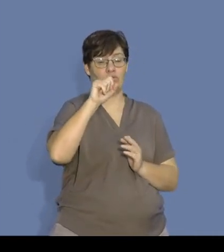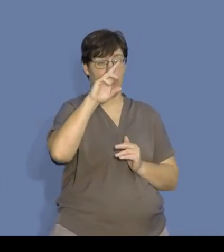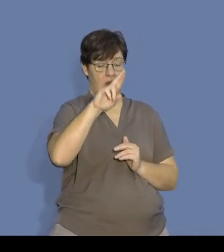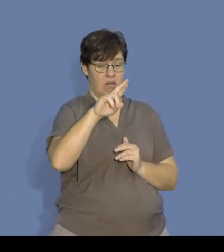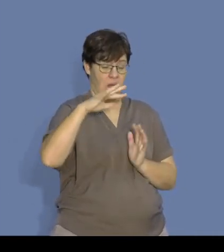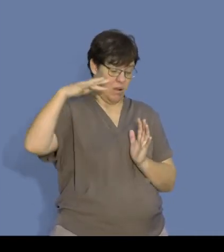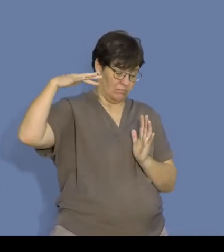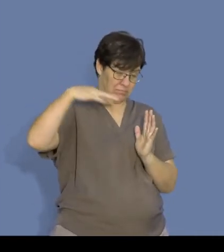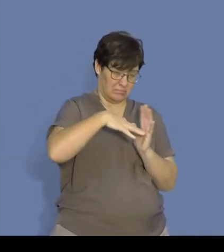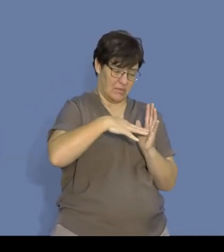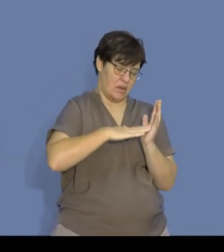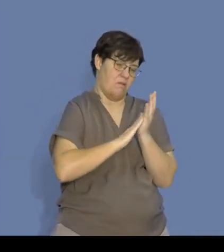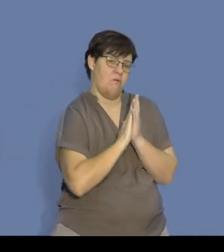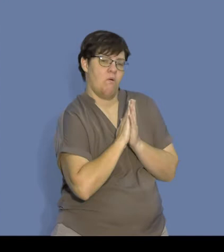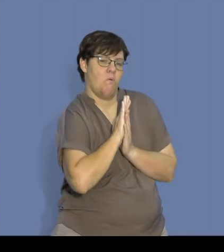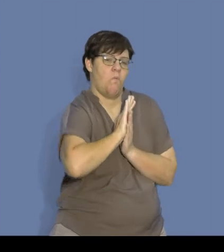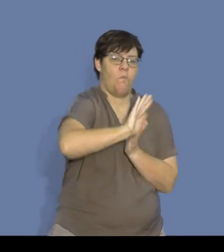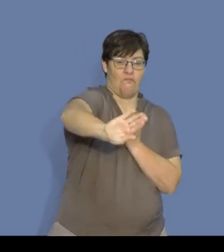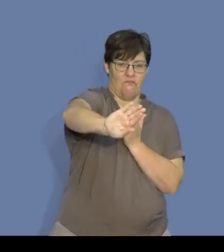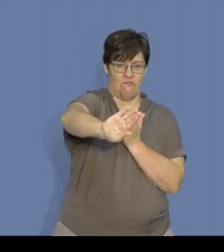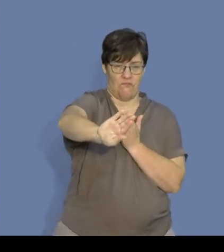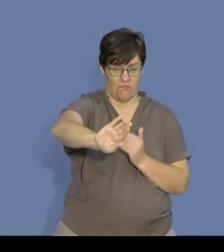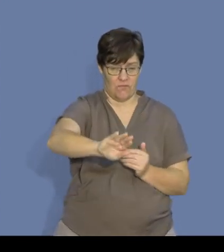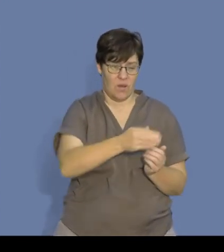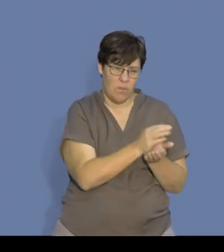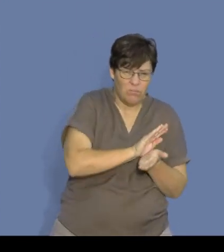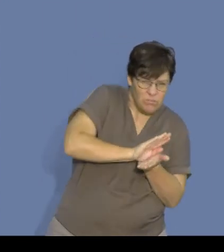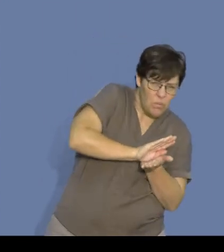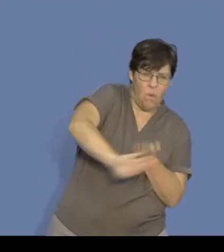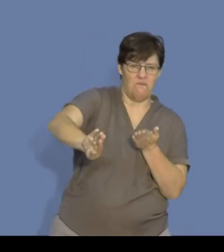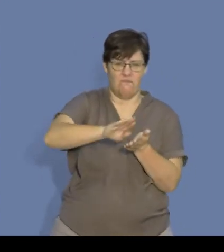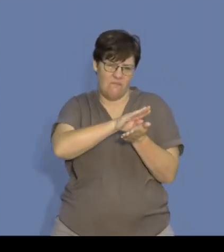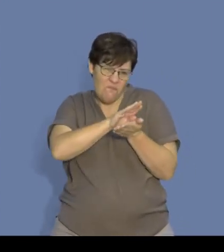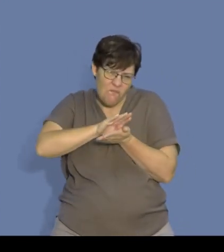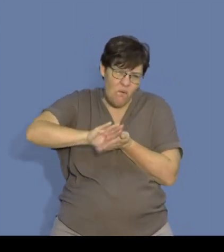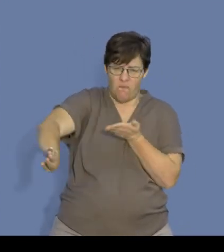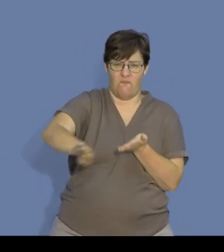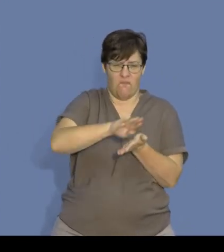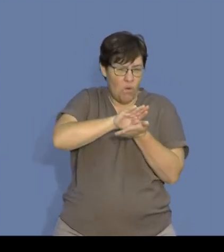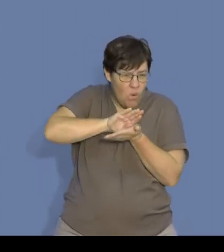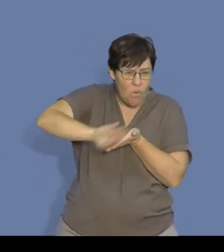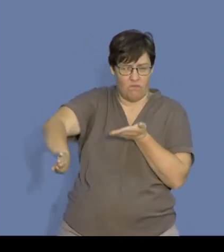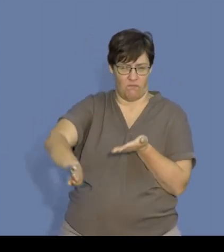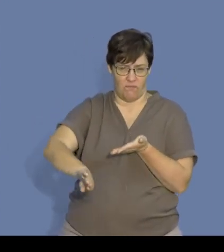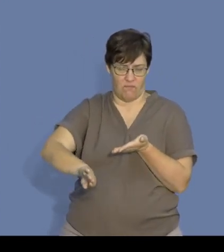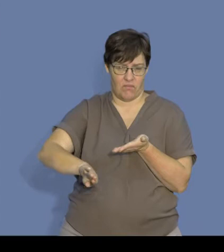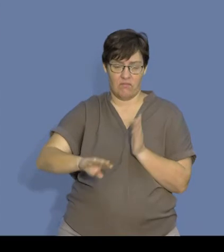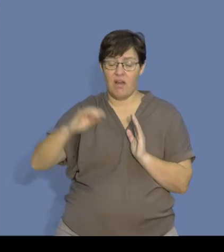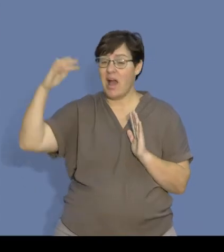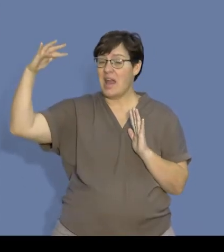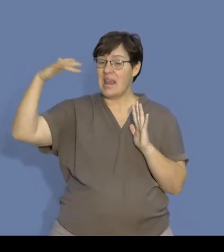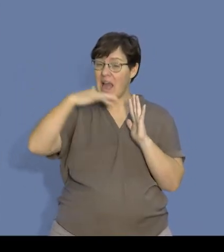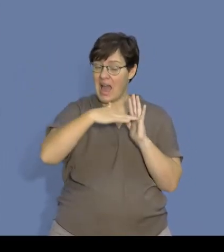out. Okay? So this is what's happening. They're coming along, and they're pushing. If light was a